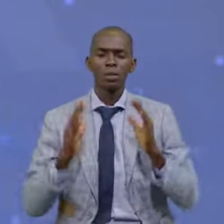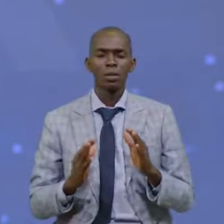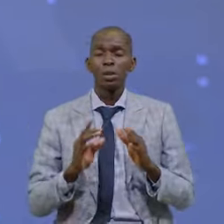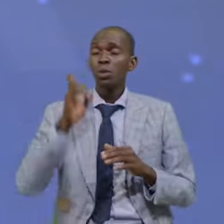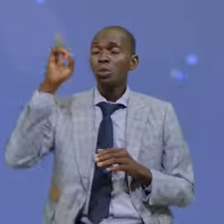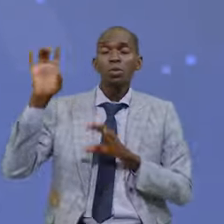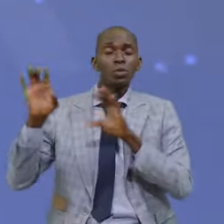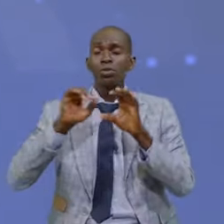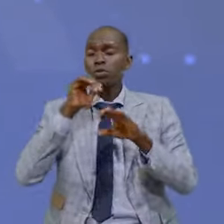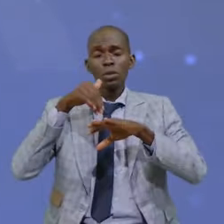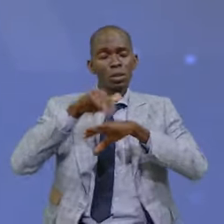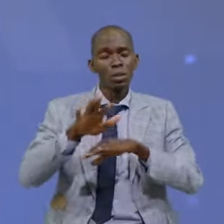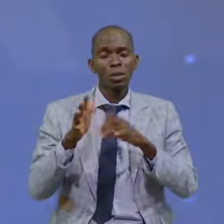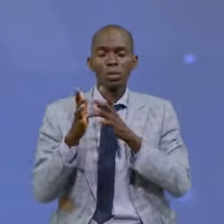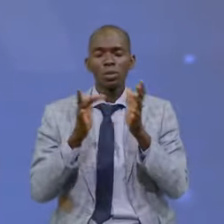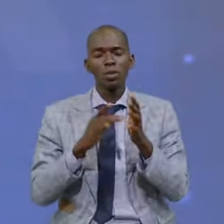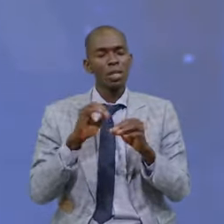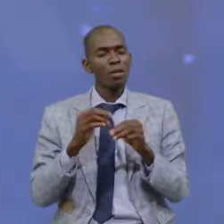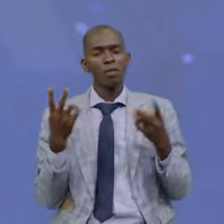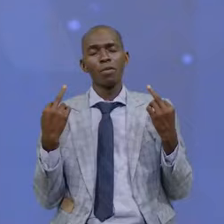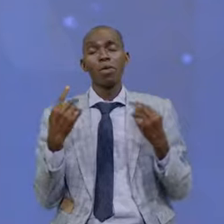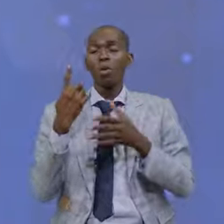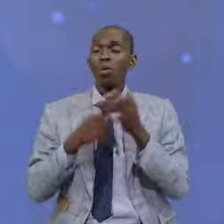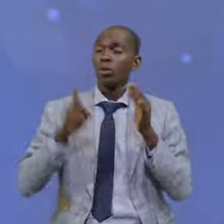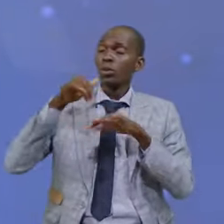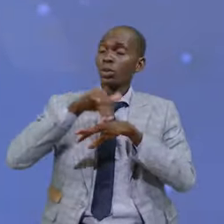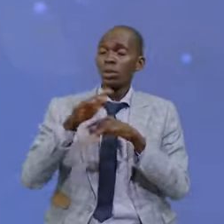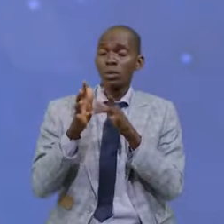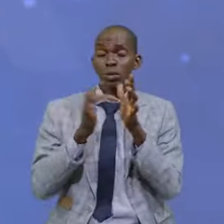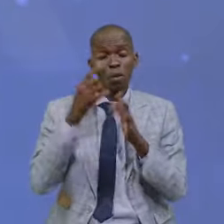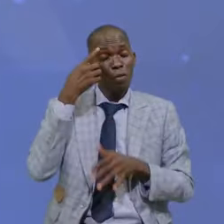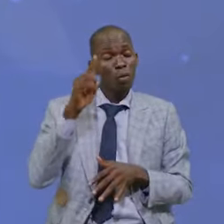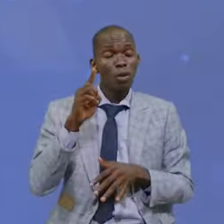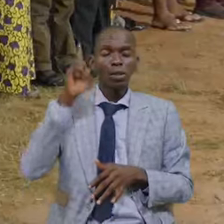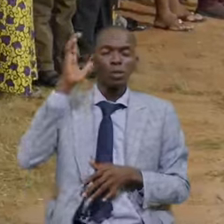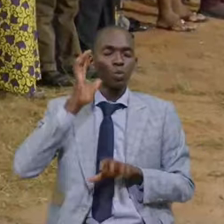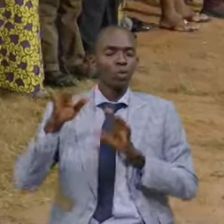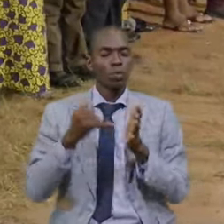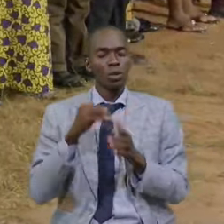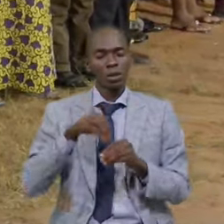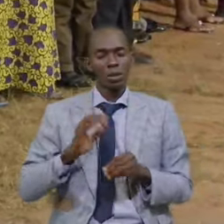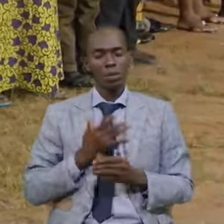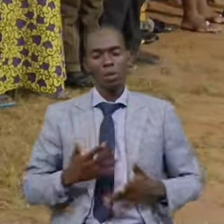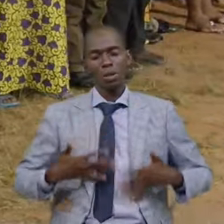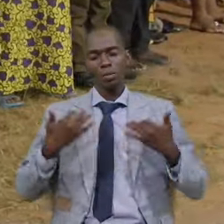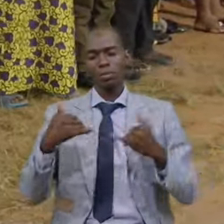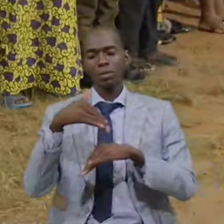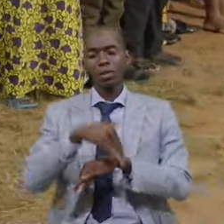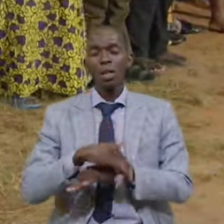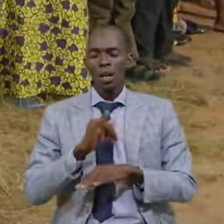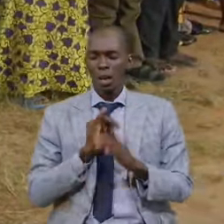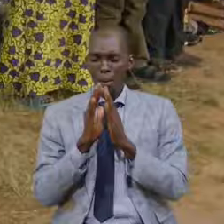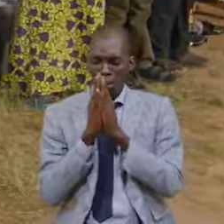in vain. What you sent him for, he will do tonight in our lives. I pray